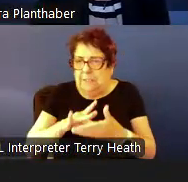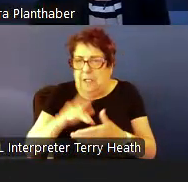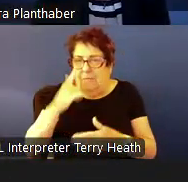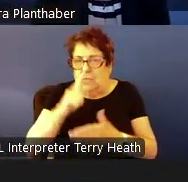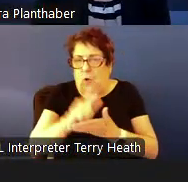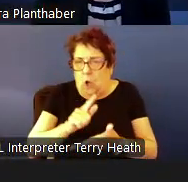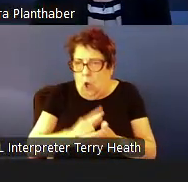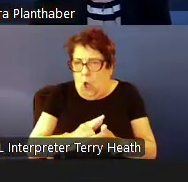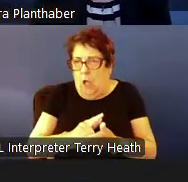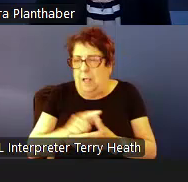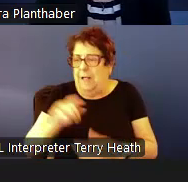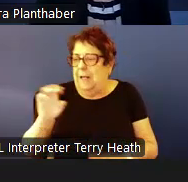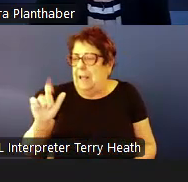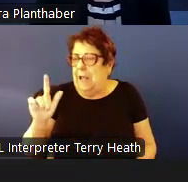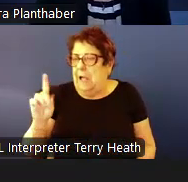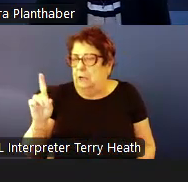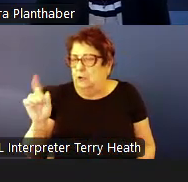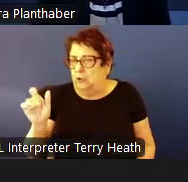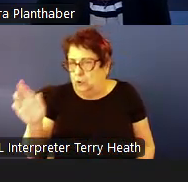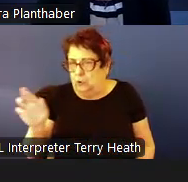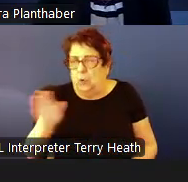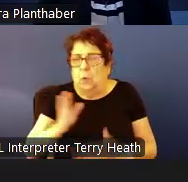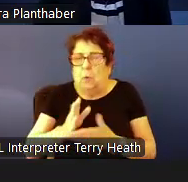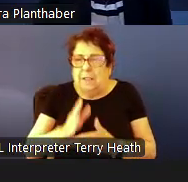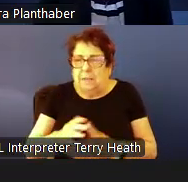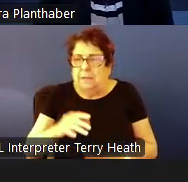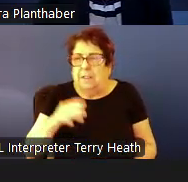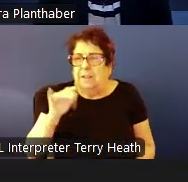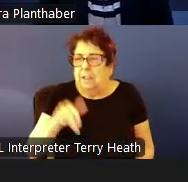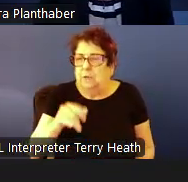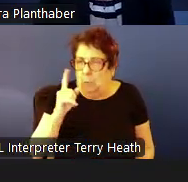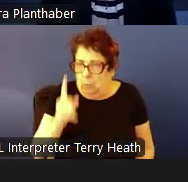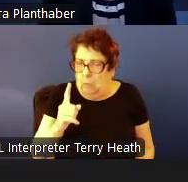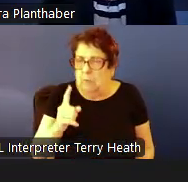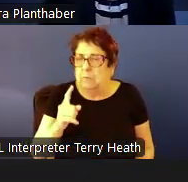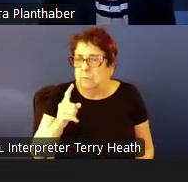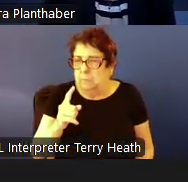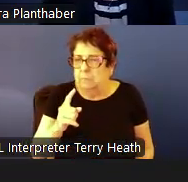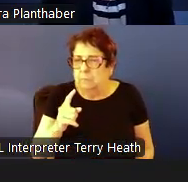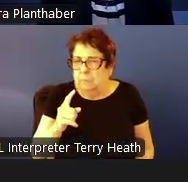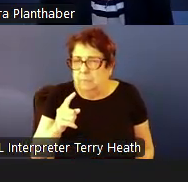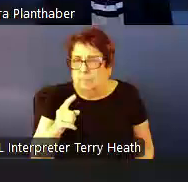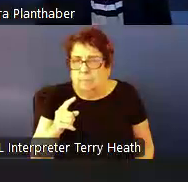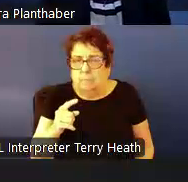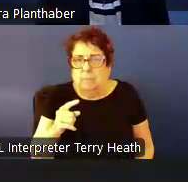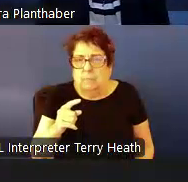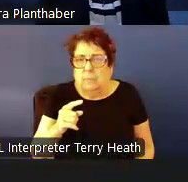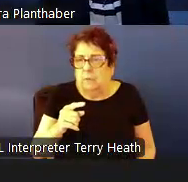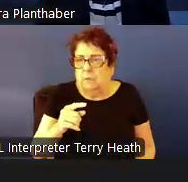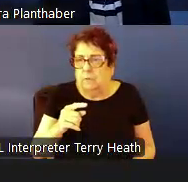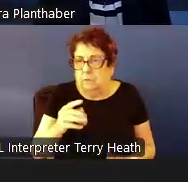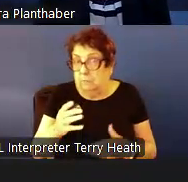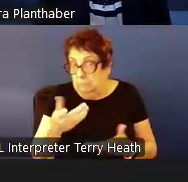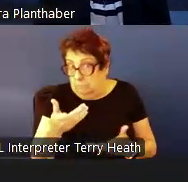of the resource centers in my office, the Office of Elder Justice and Adult Protective Services. I have the pleasure of